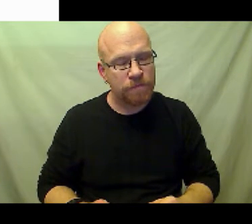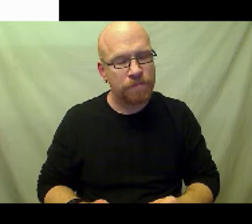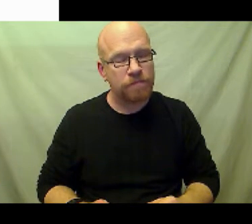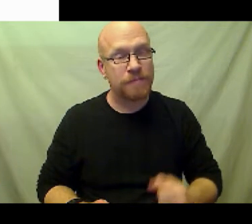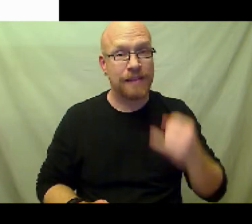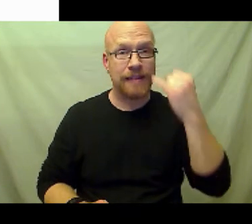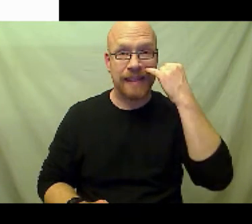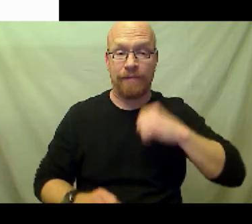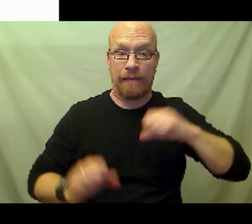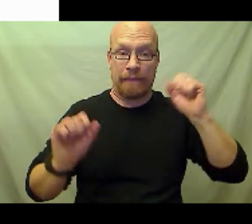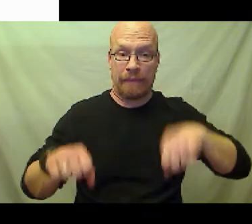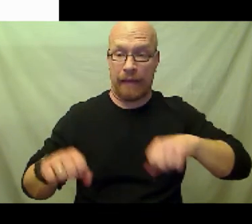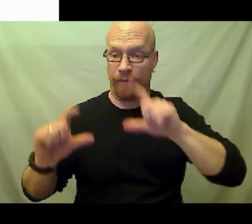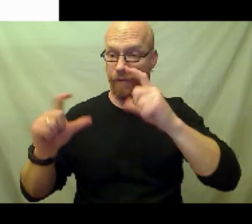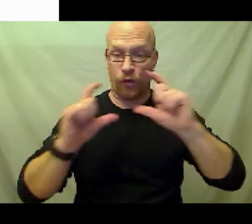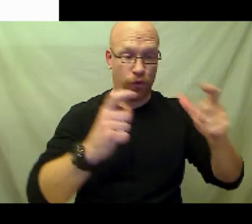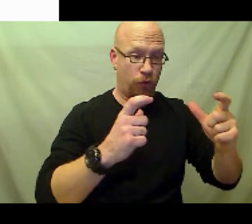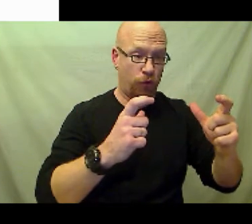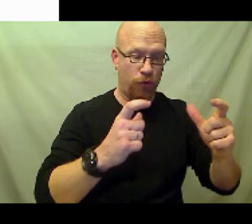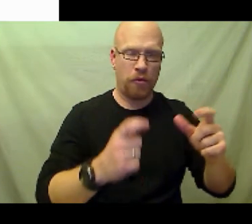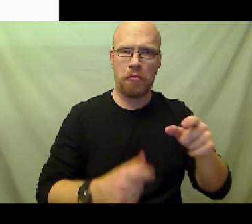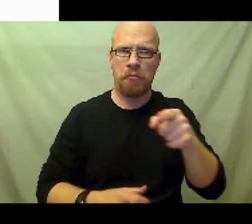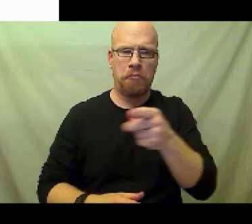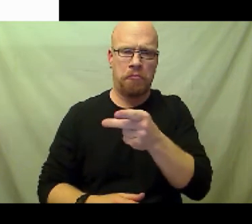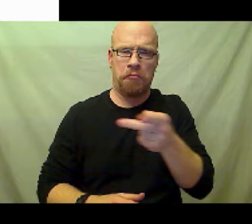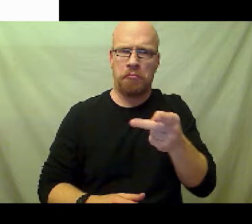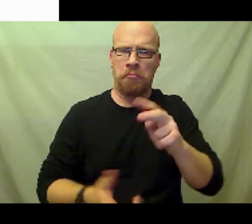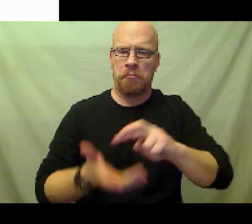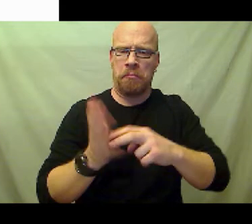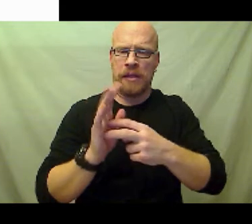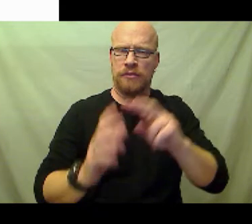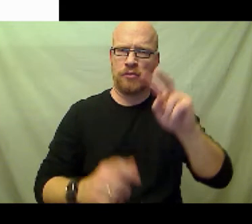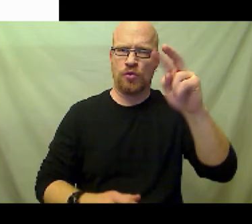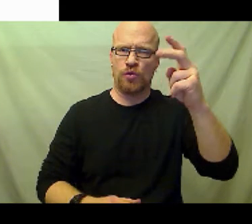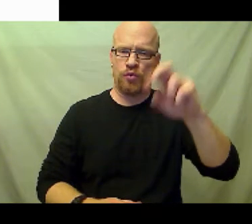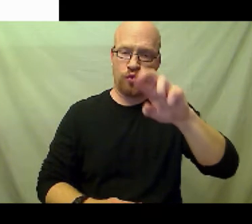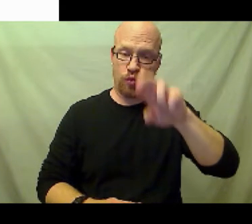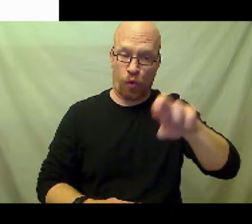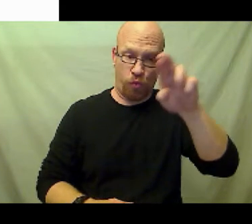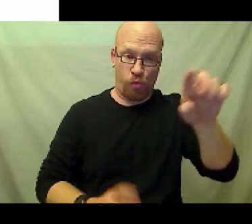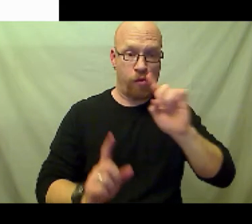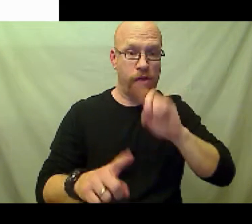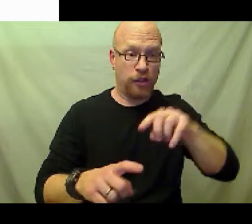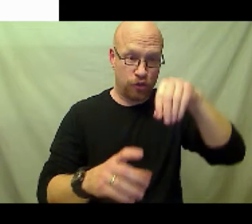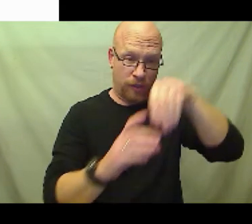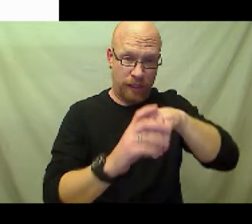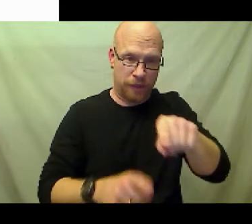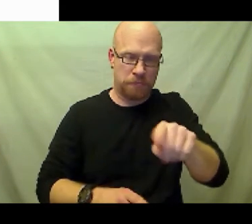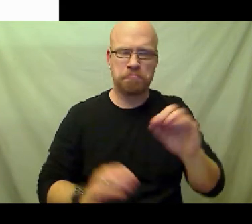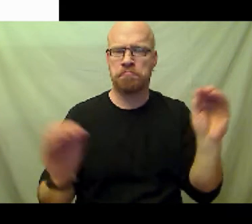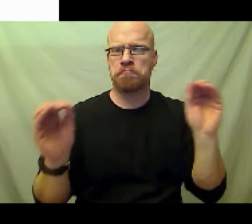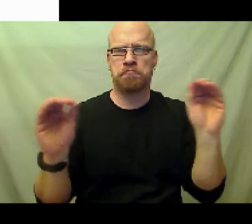and when we solve this, we'll have a square root in our answer. And that'll happen most often with this kind of method.